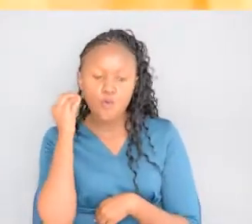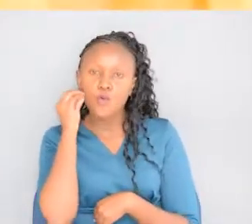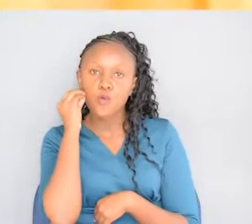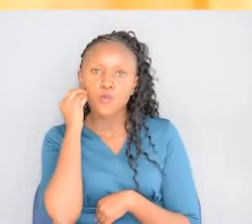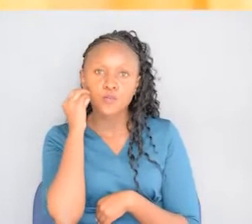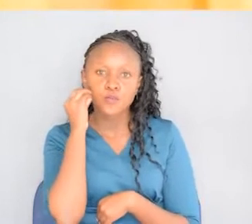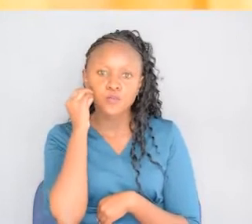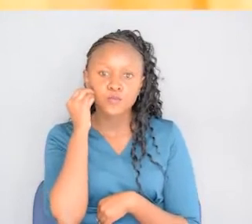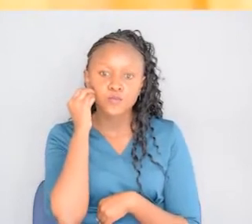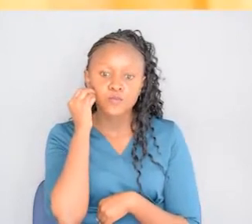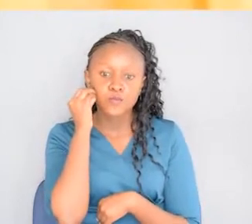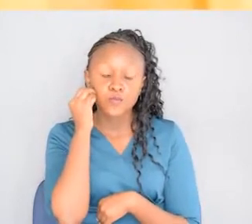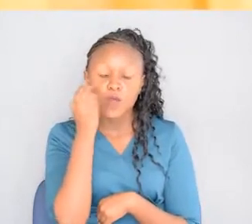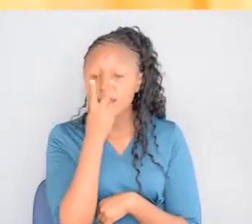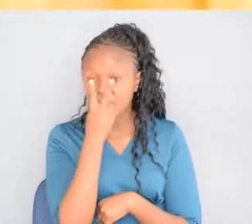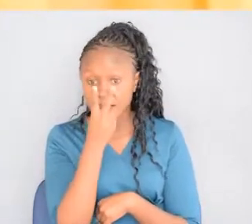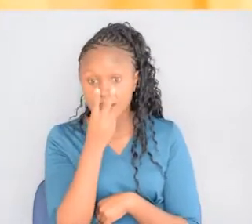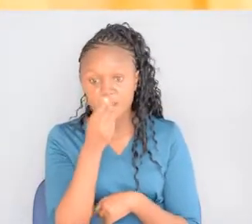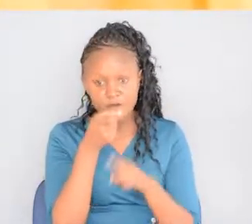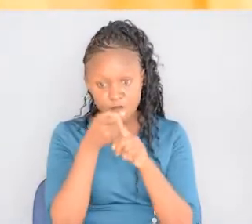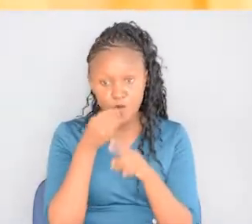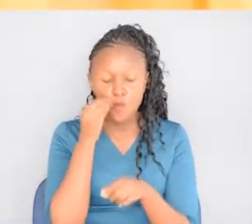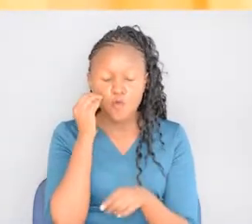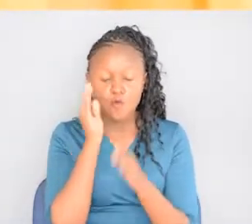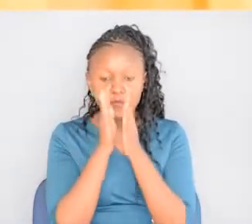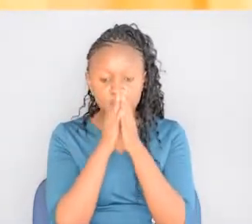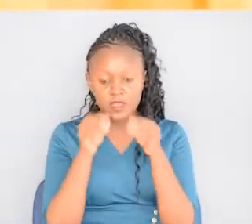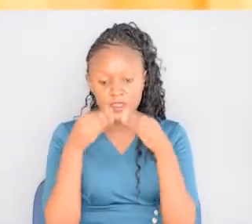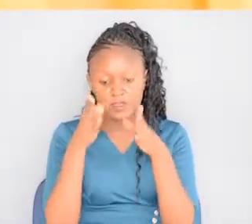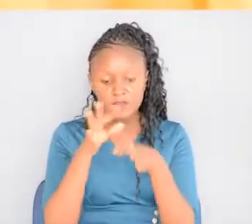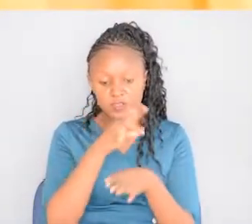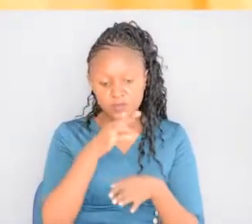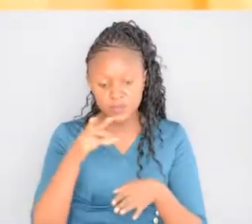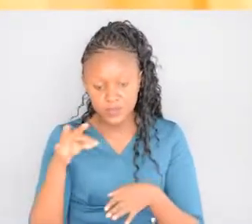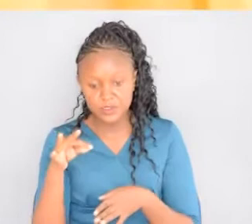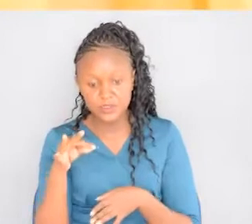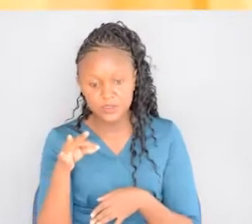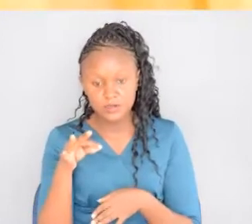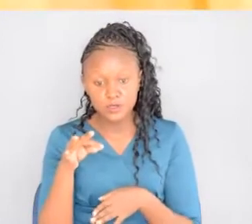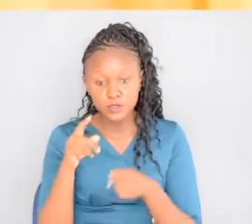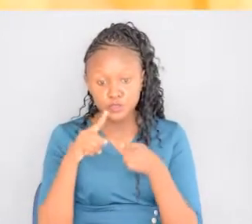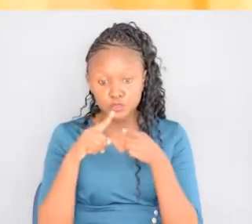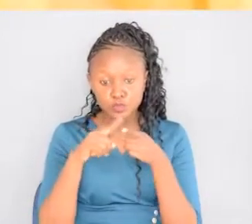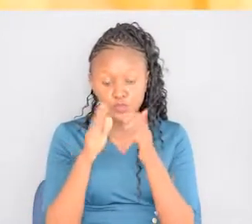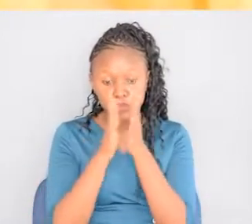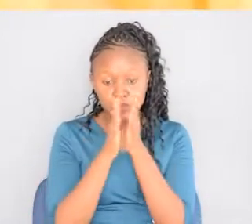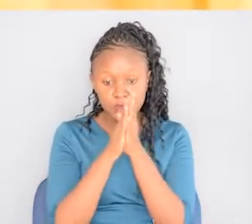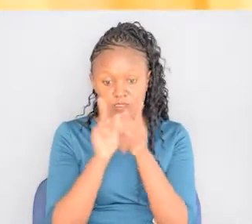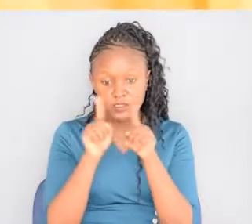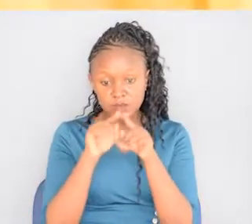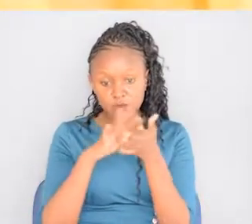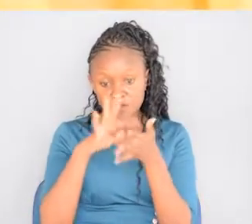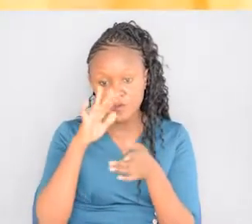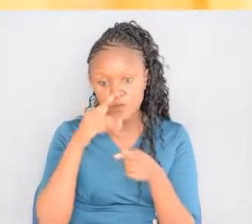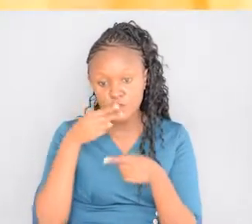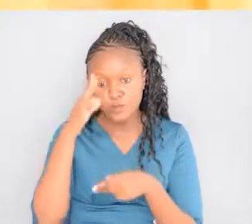Lord, viewing us from at home, O mighty Lord Father, I pray, O Father Lord, that you'll give them the spirit, O Father Lord, to praise and glorify